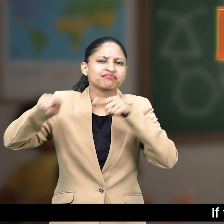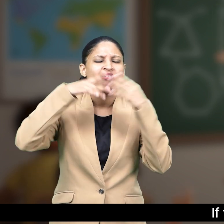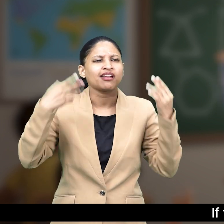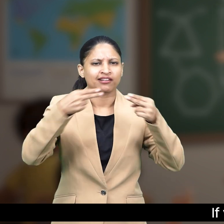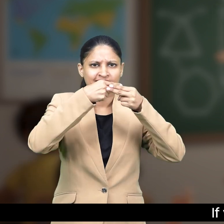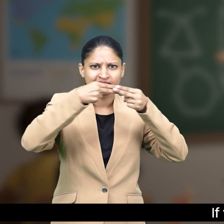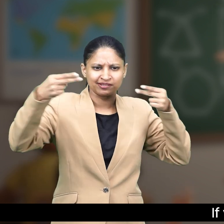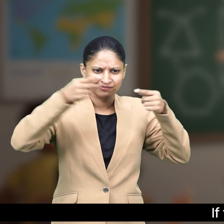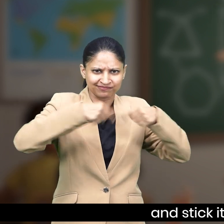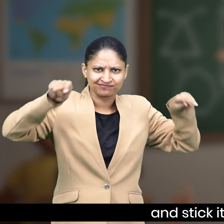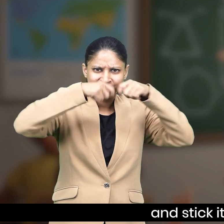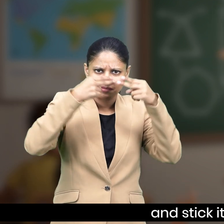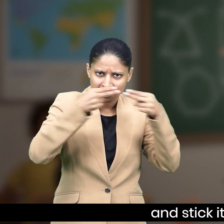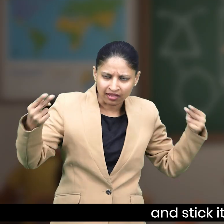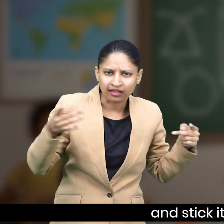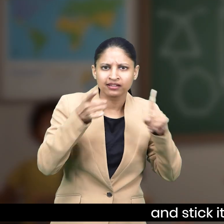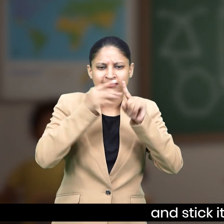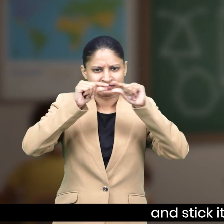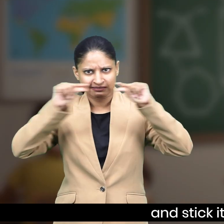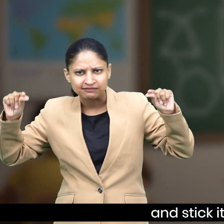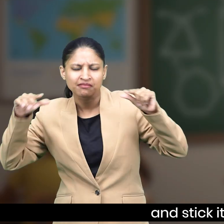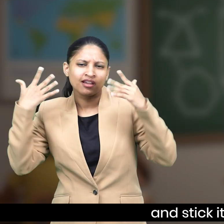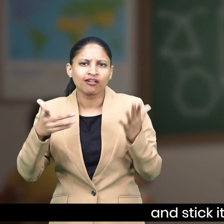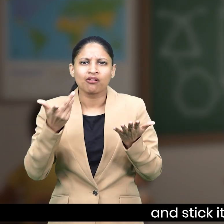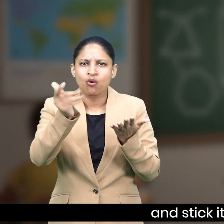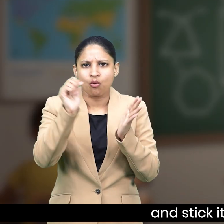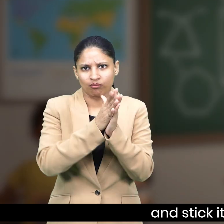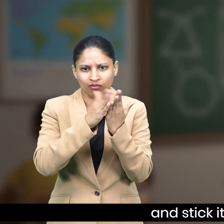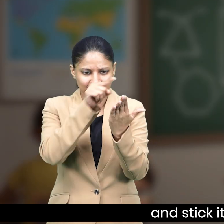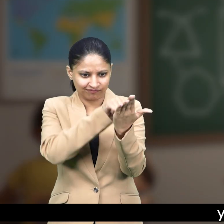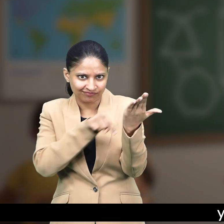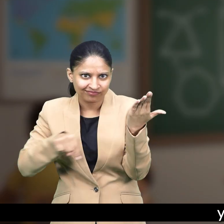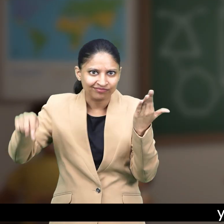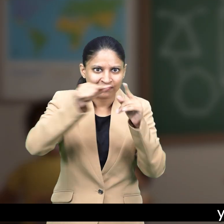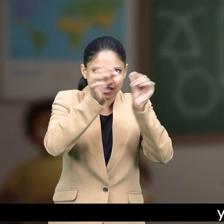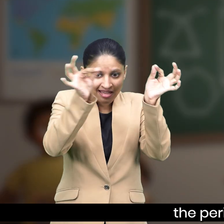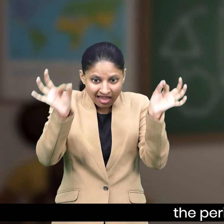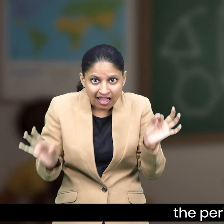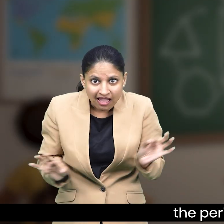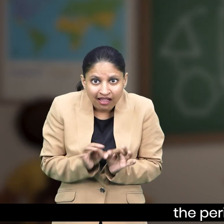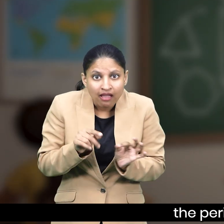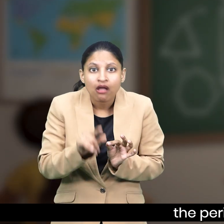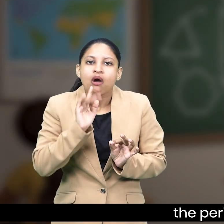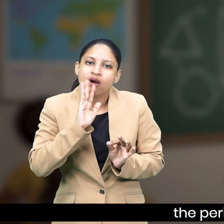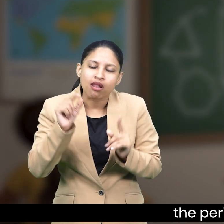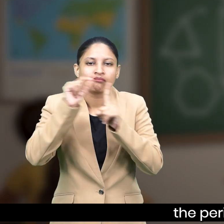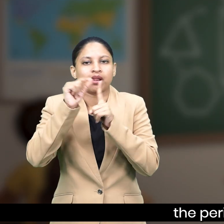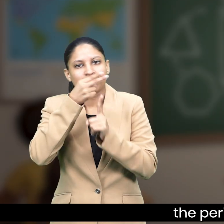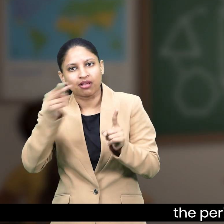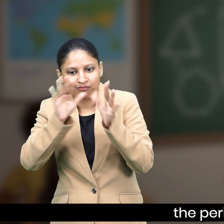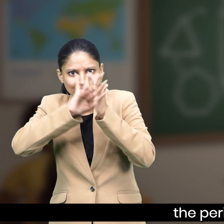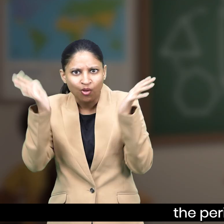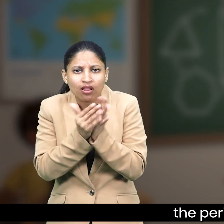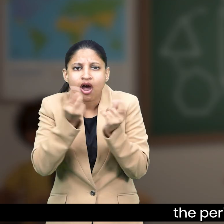If you take a ribbon and stick it all around your notebook, you are measuring the perimeter of the book.